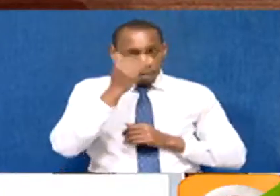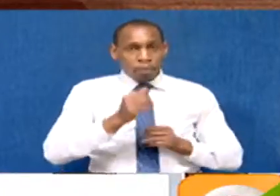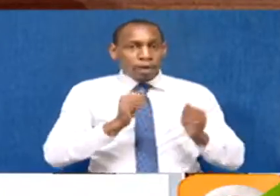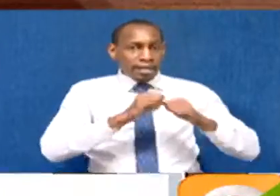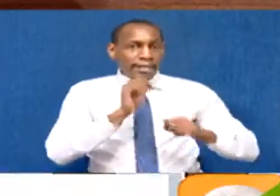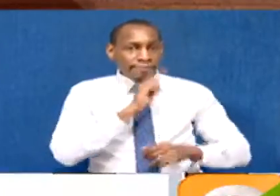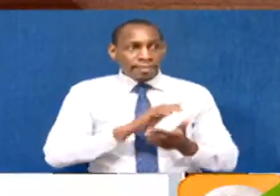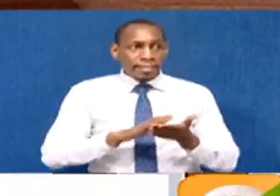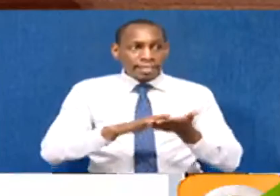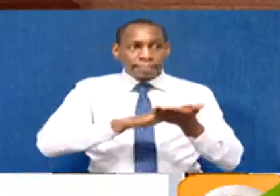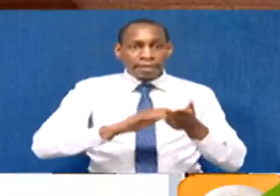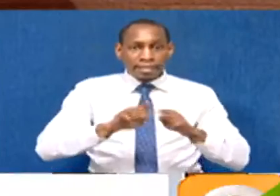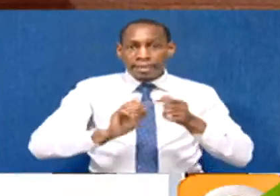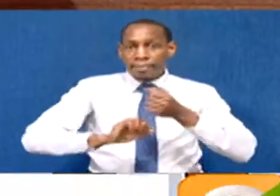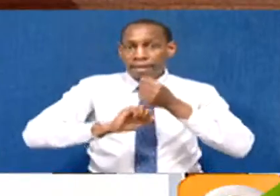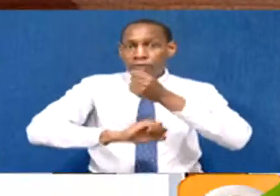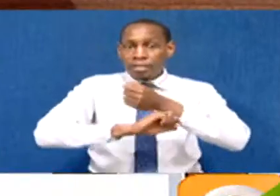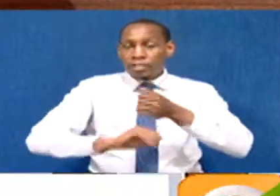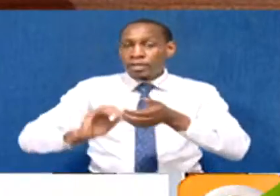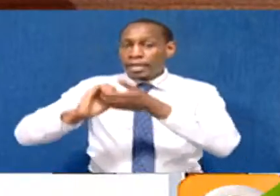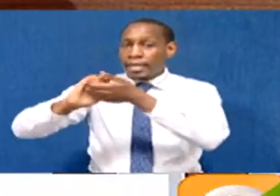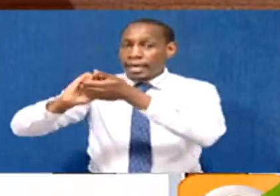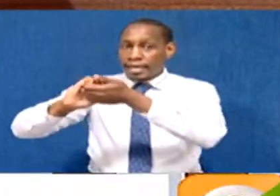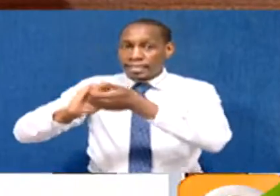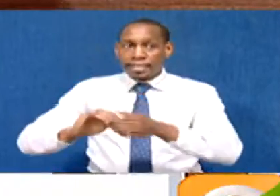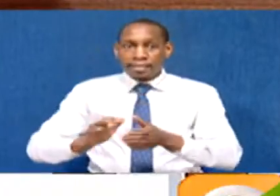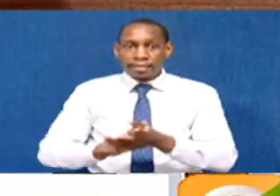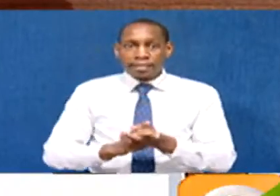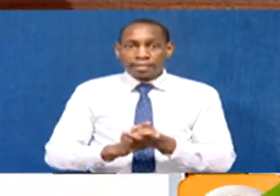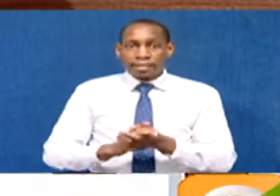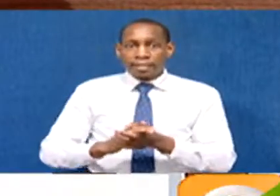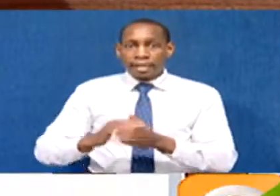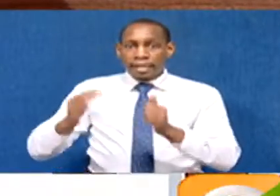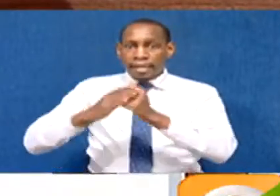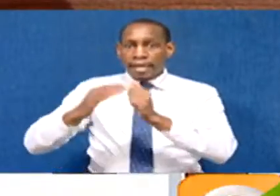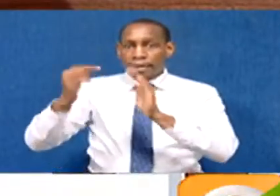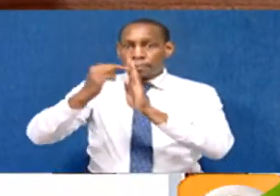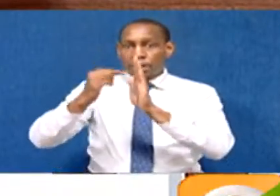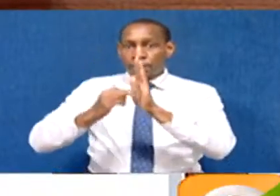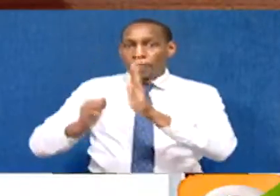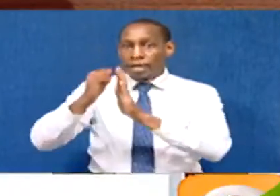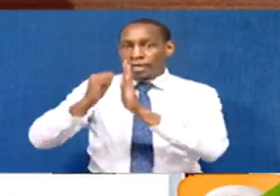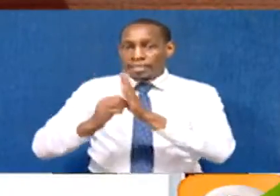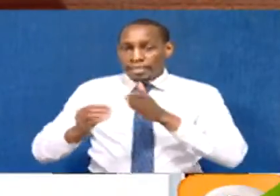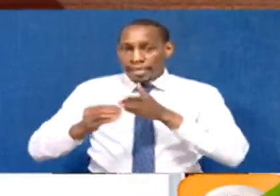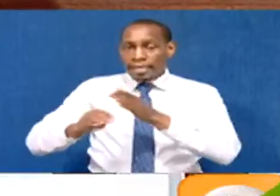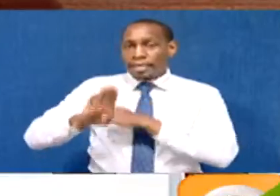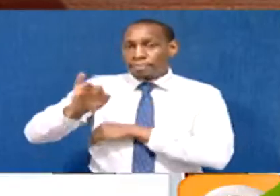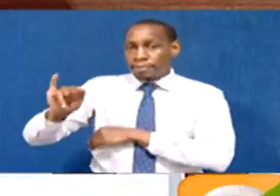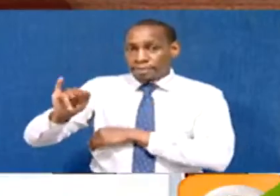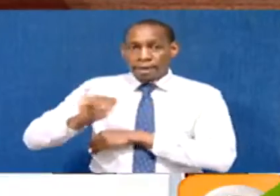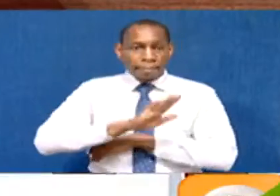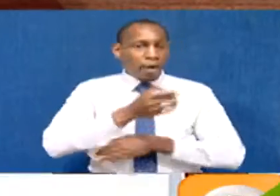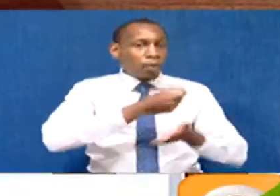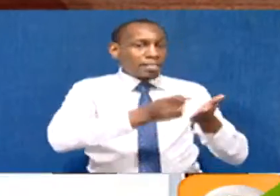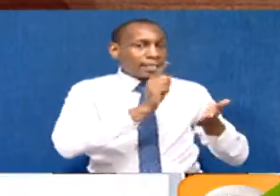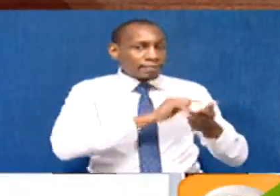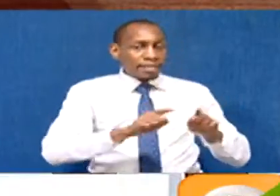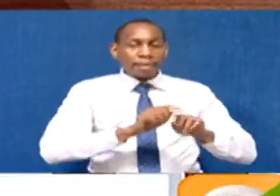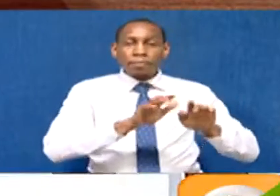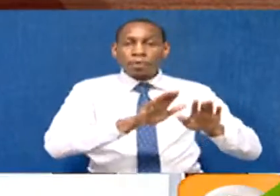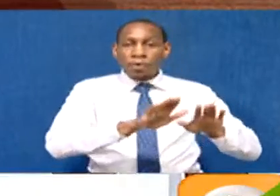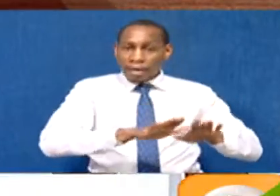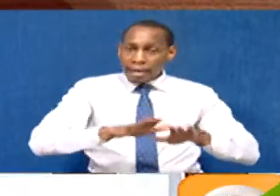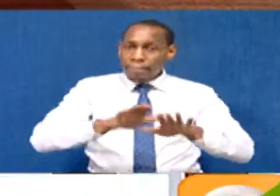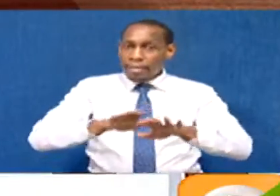with the basis and the foundation for the handshake, which was the 9-point agenda and which led to the BBI. And they signed and they